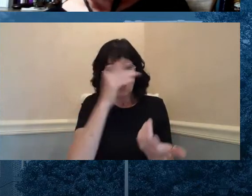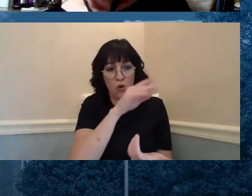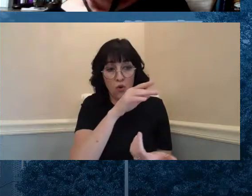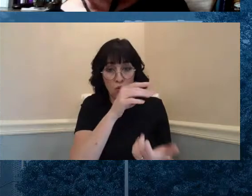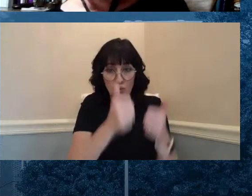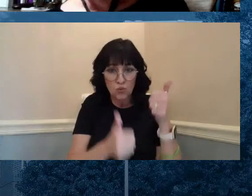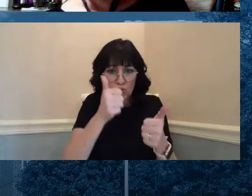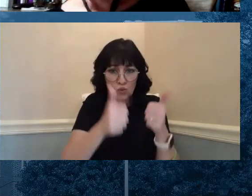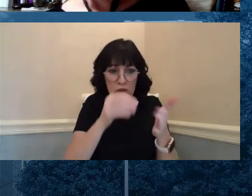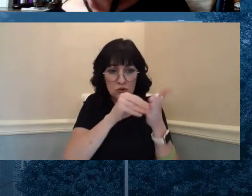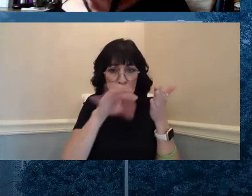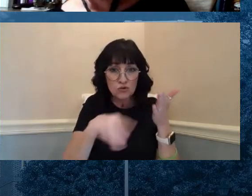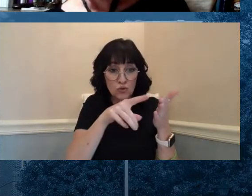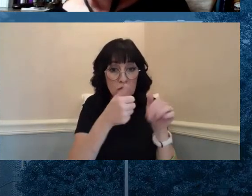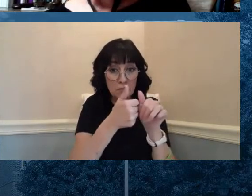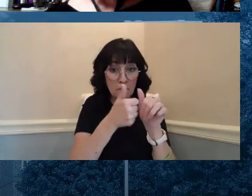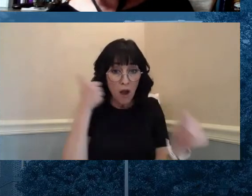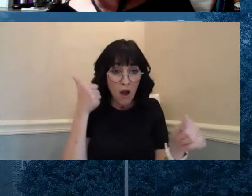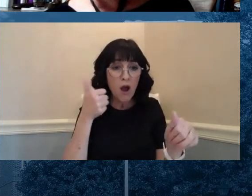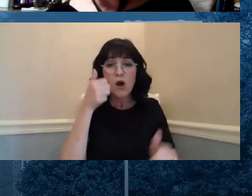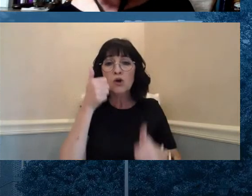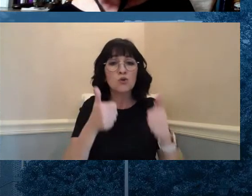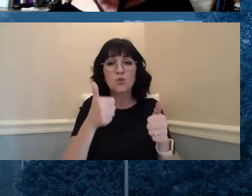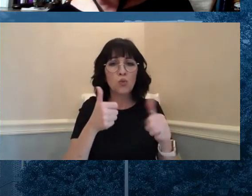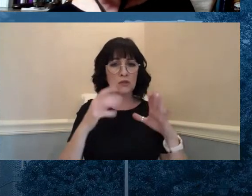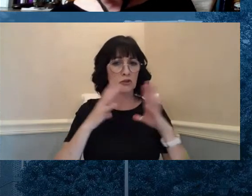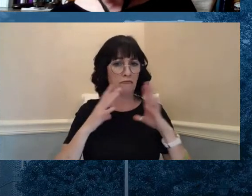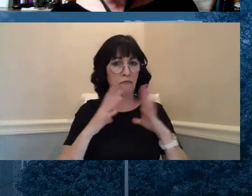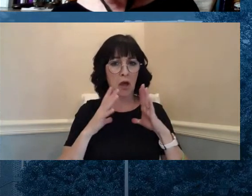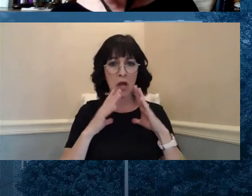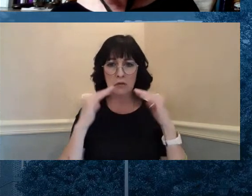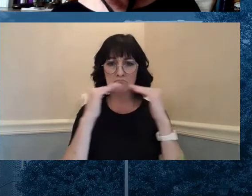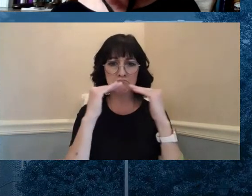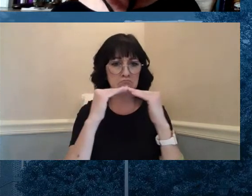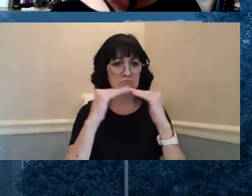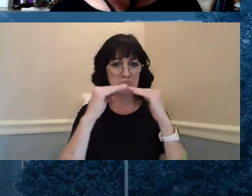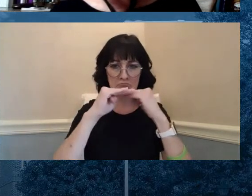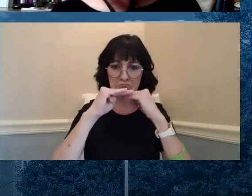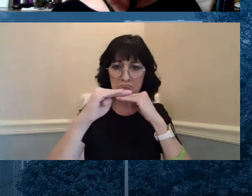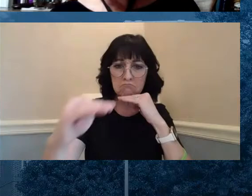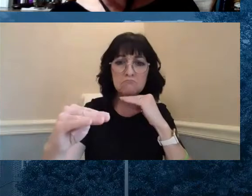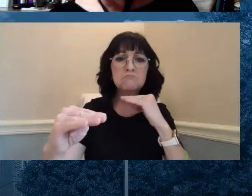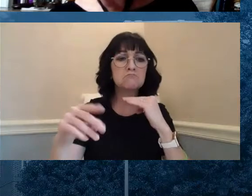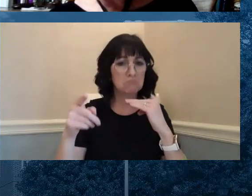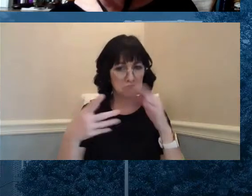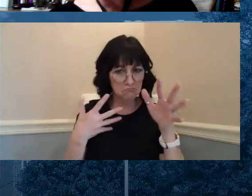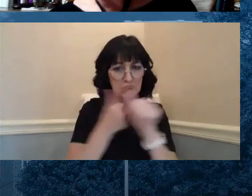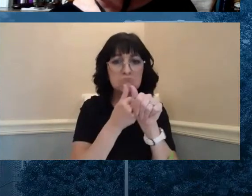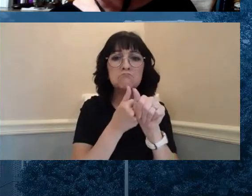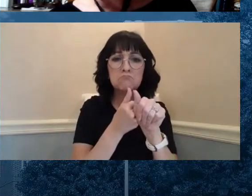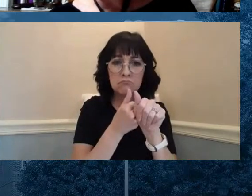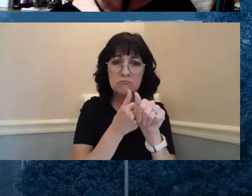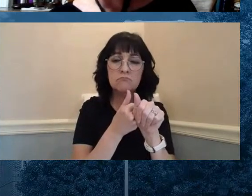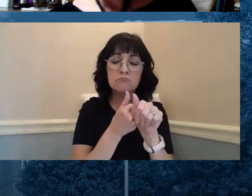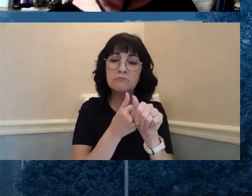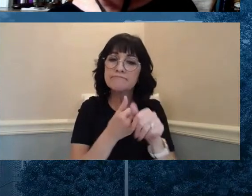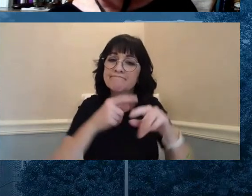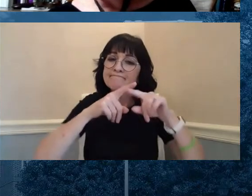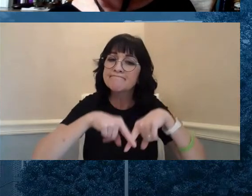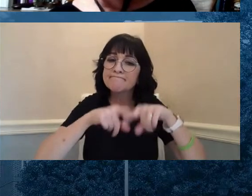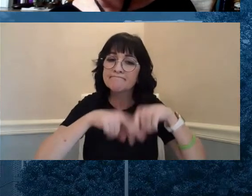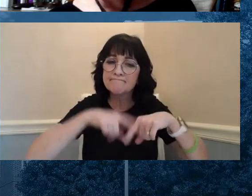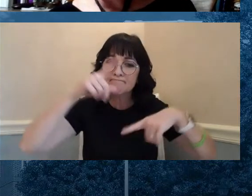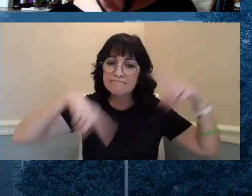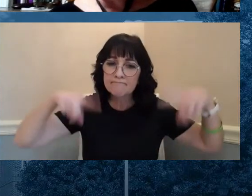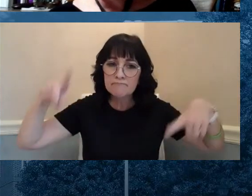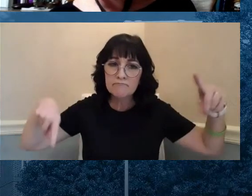efforts. So we will be finding a way to ascertain where our students happen to be operating and